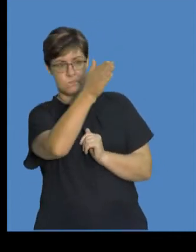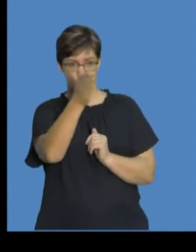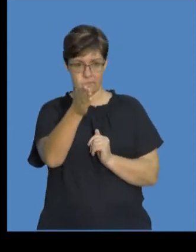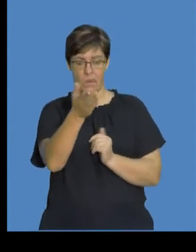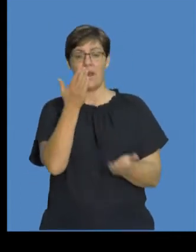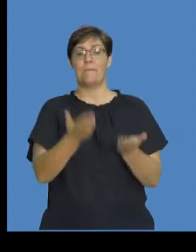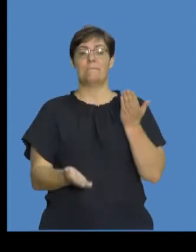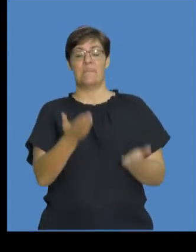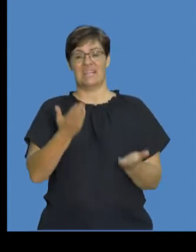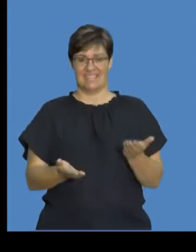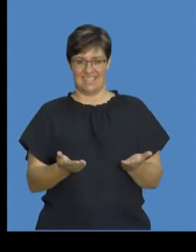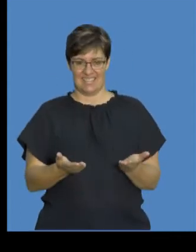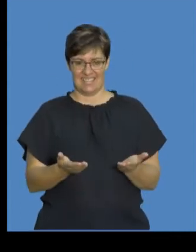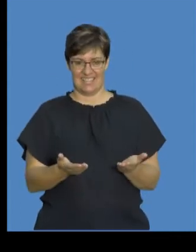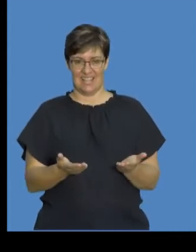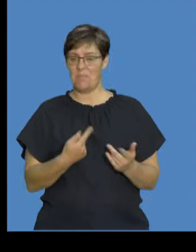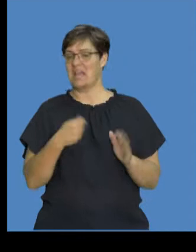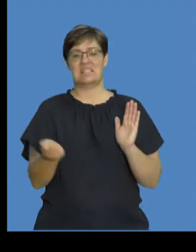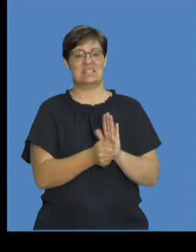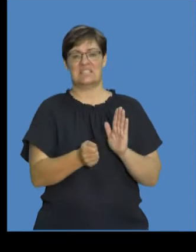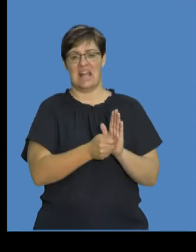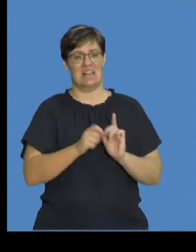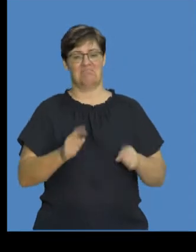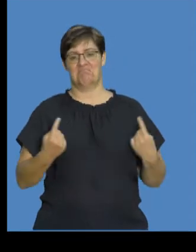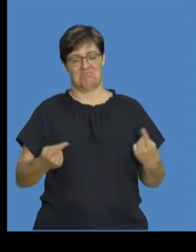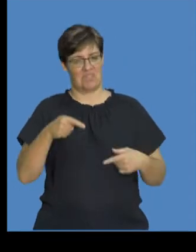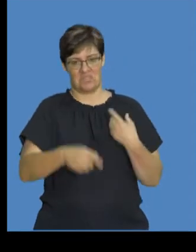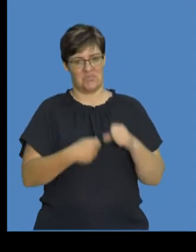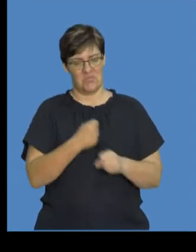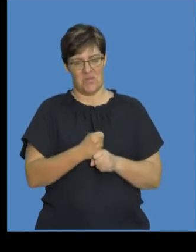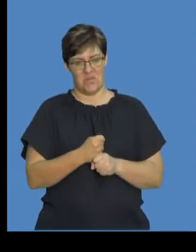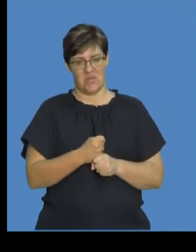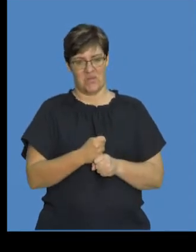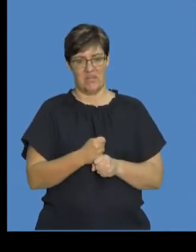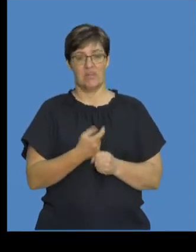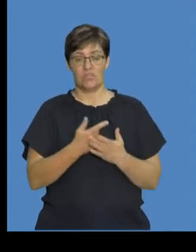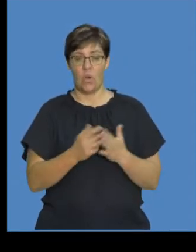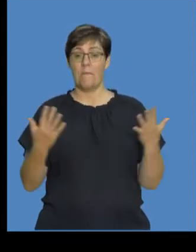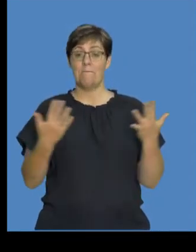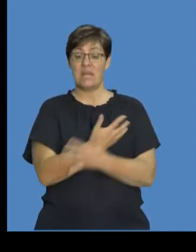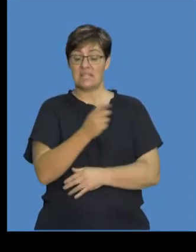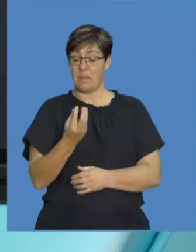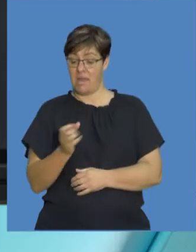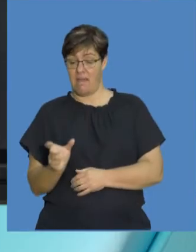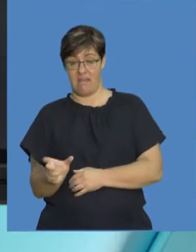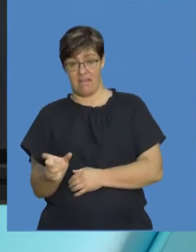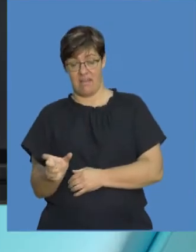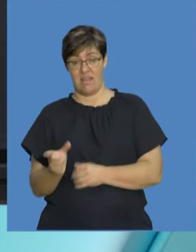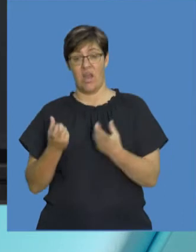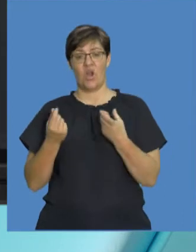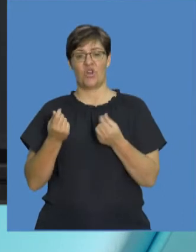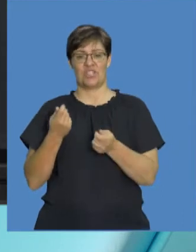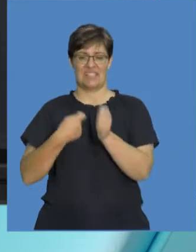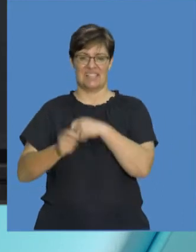the goods there. That was the balance of the goods that were unsold this year. So therefore, your missing figure becomes